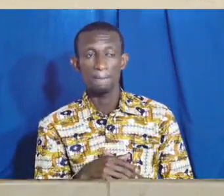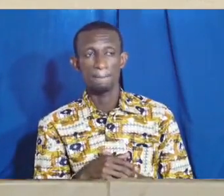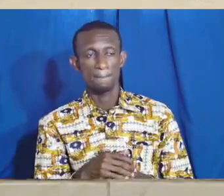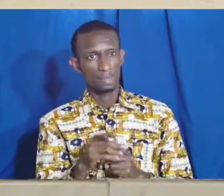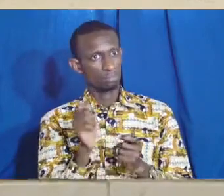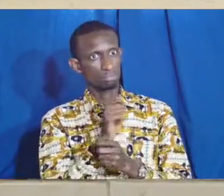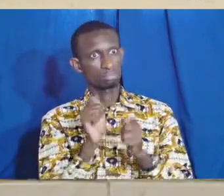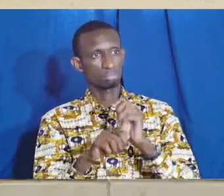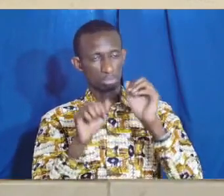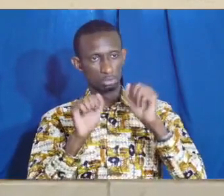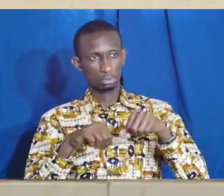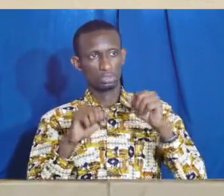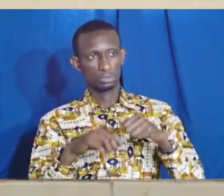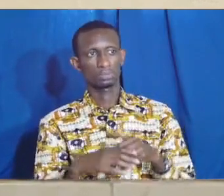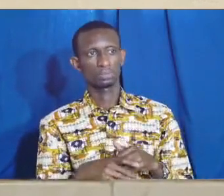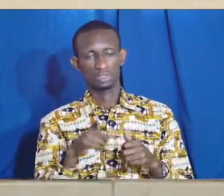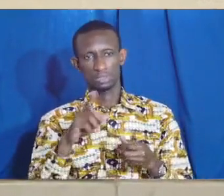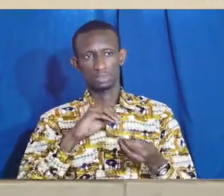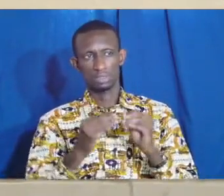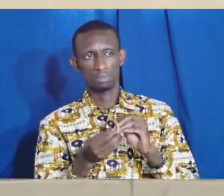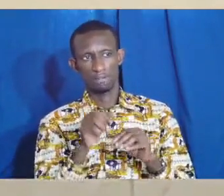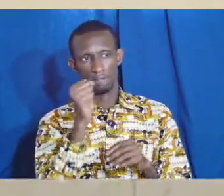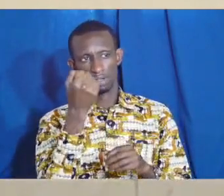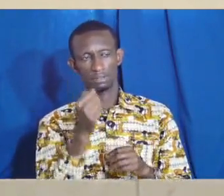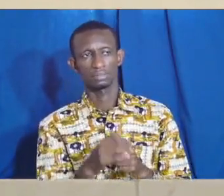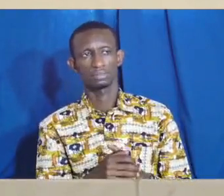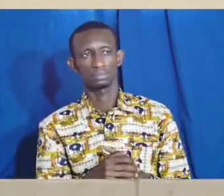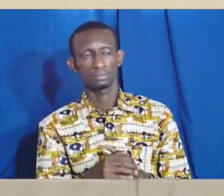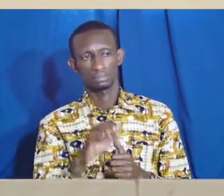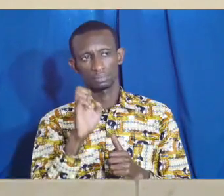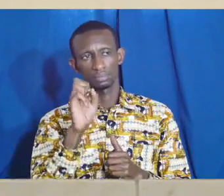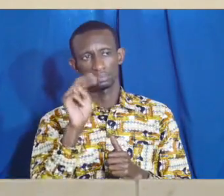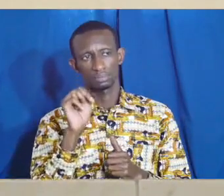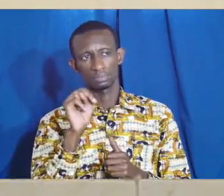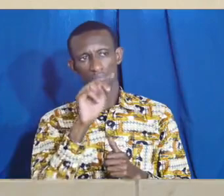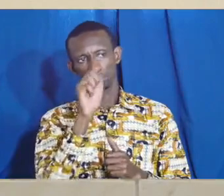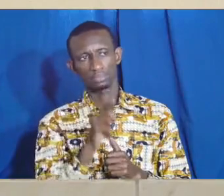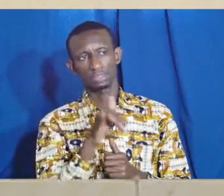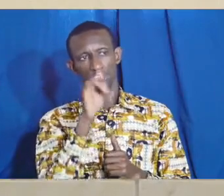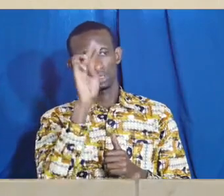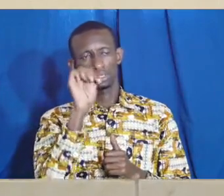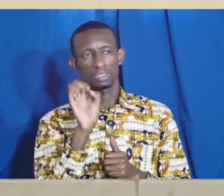reversible. That is number 5. Enzymes